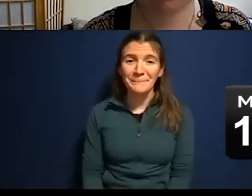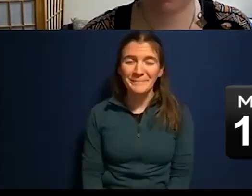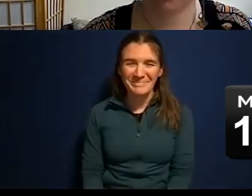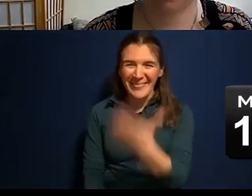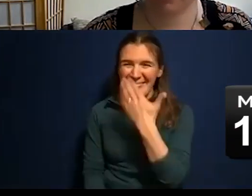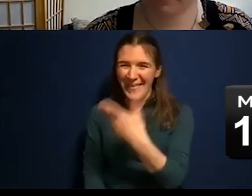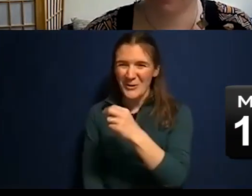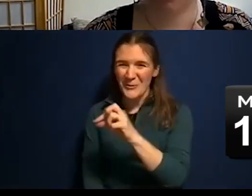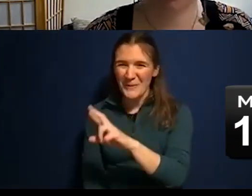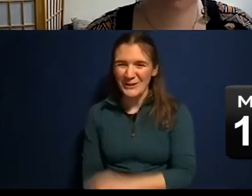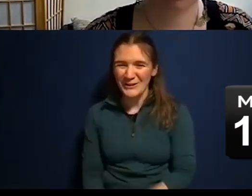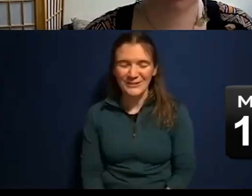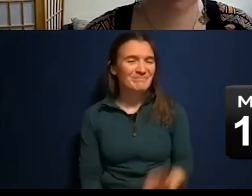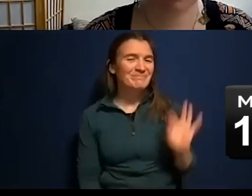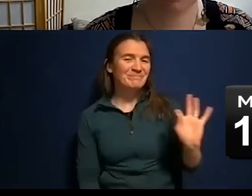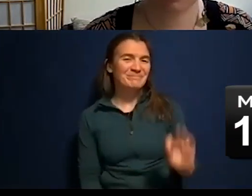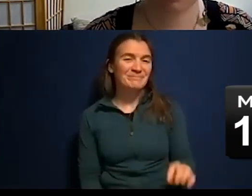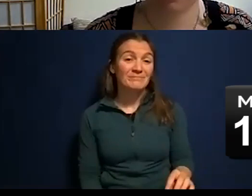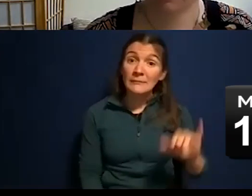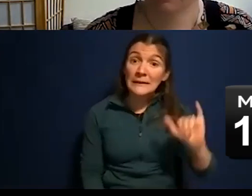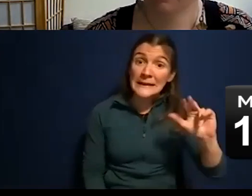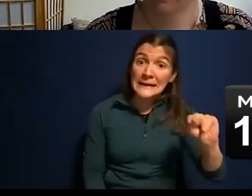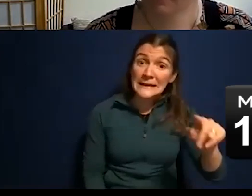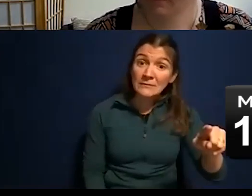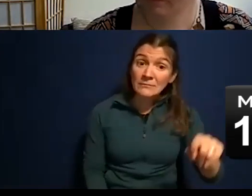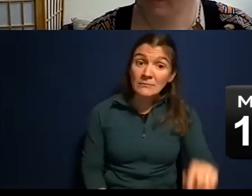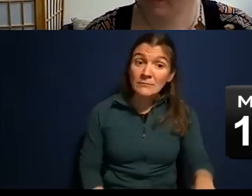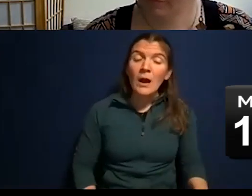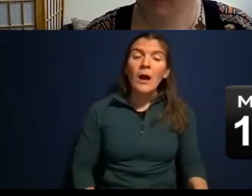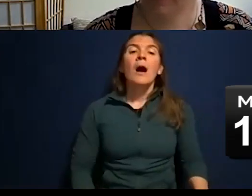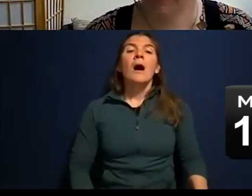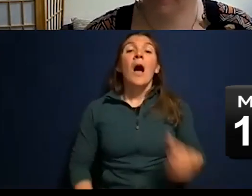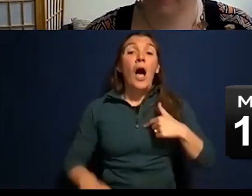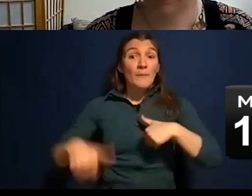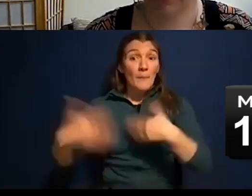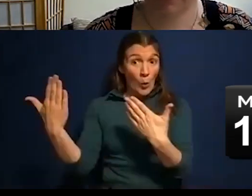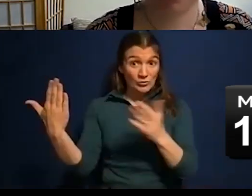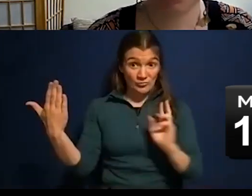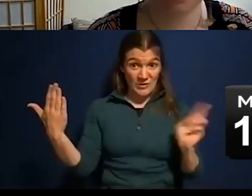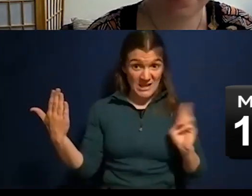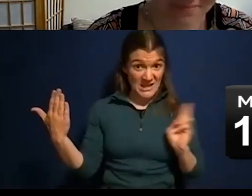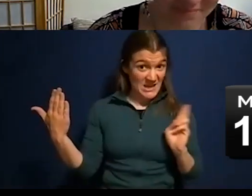Thank you, Peter. Sure. Ian? I have a motion if the board's ready.